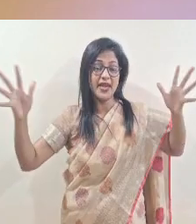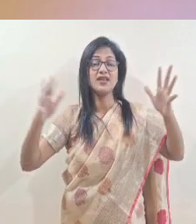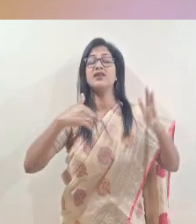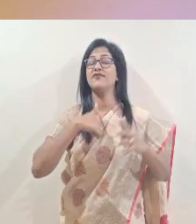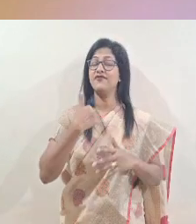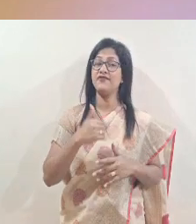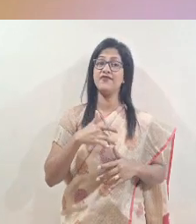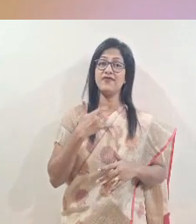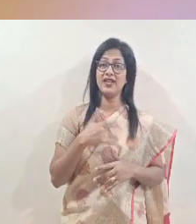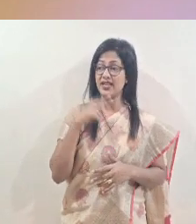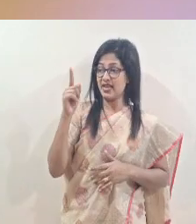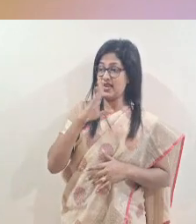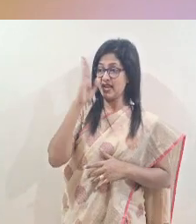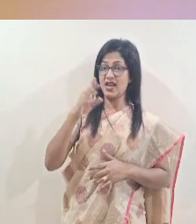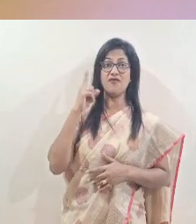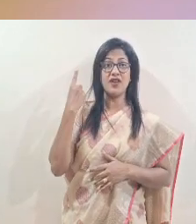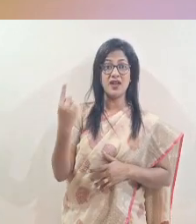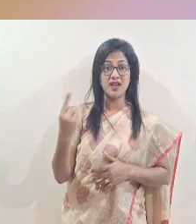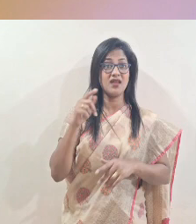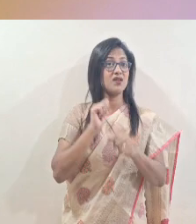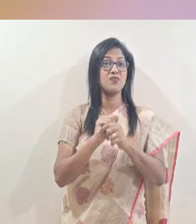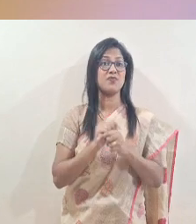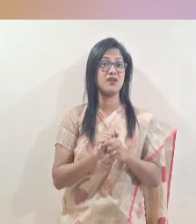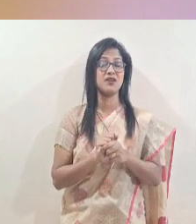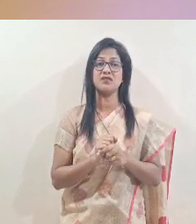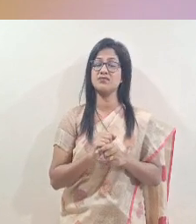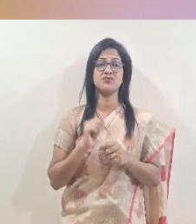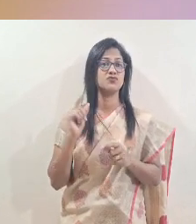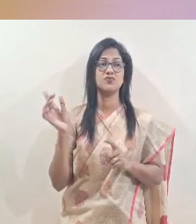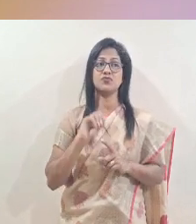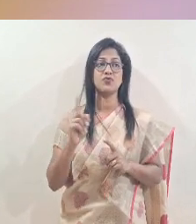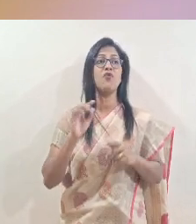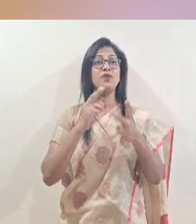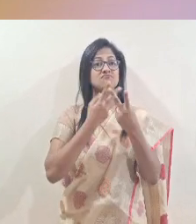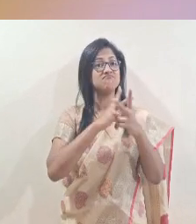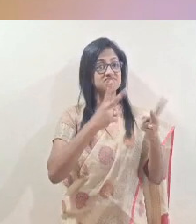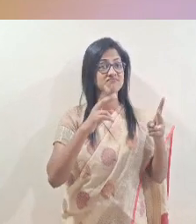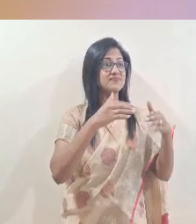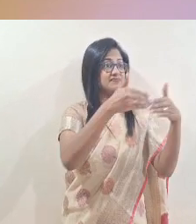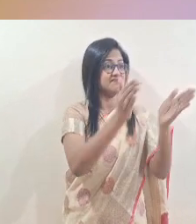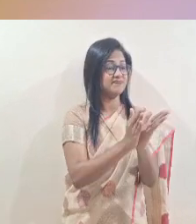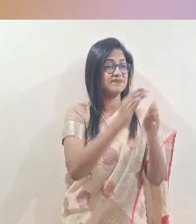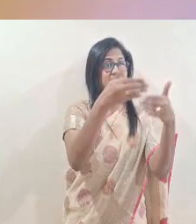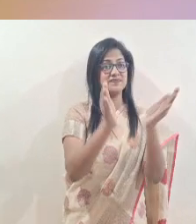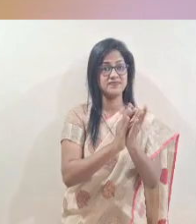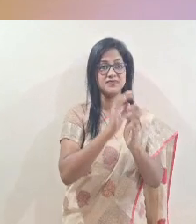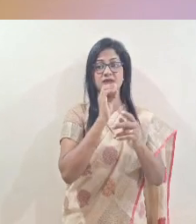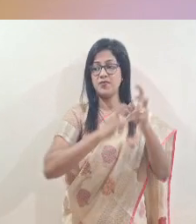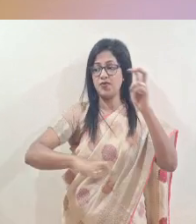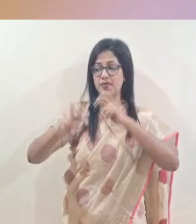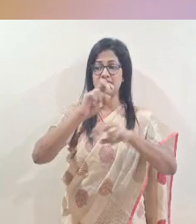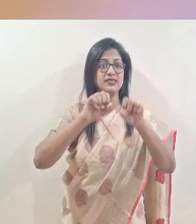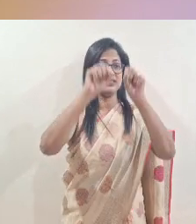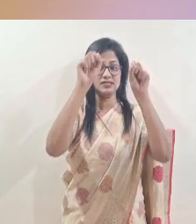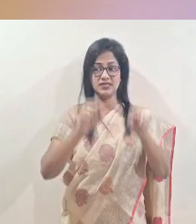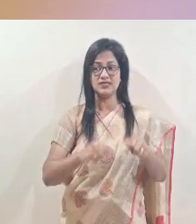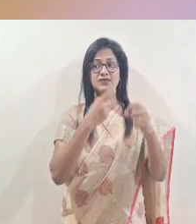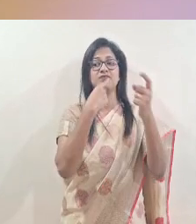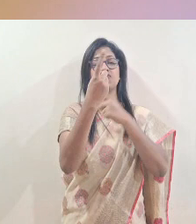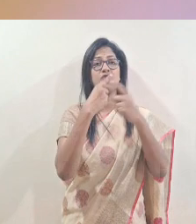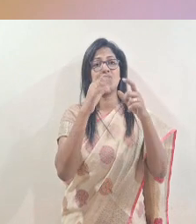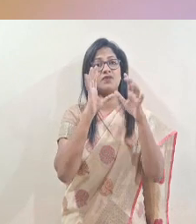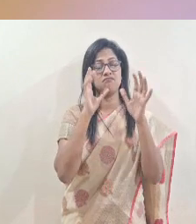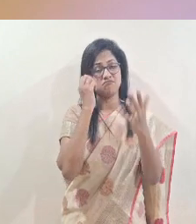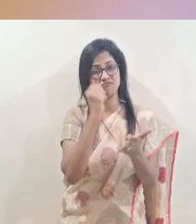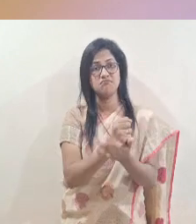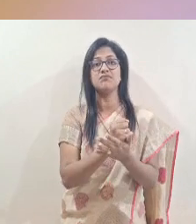feel it's not just the railways alone which will work. It needs to talk to the various other agencies as a mobility system, and it's not the railway